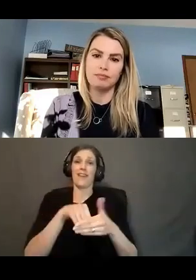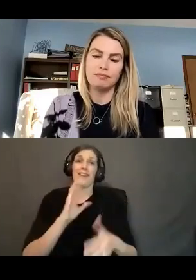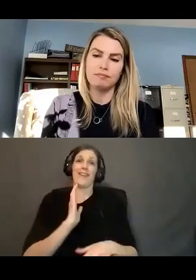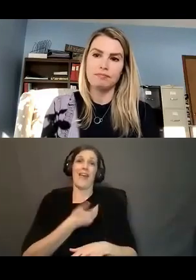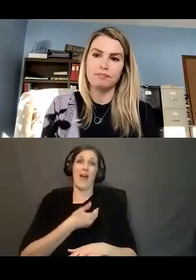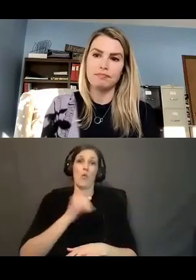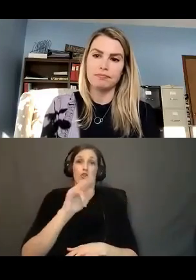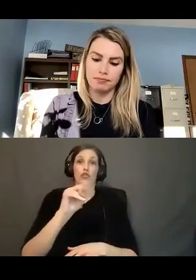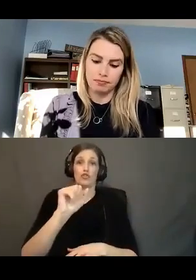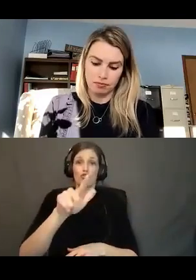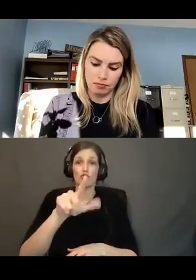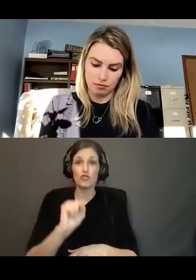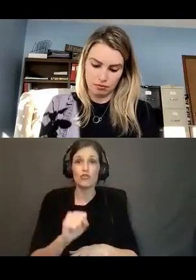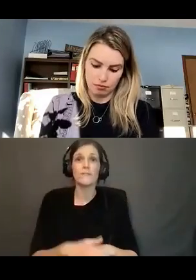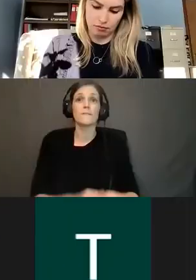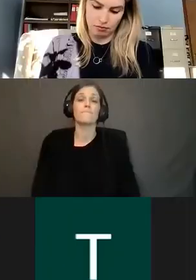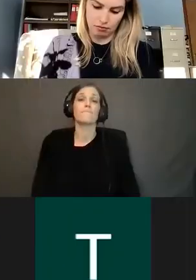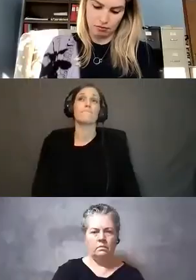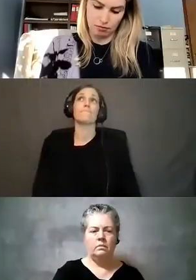Ed.